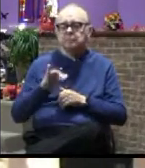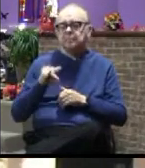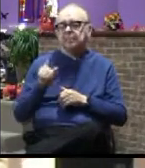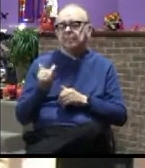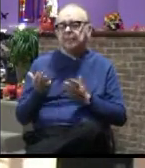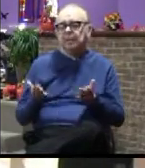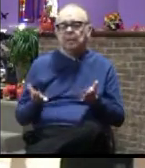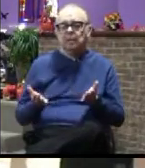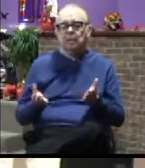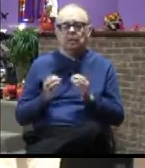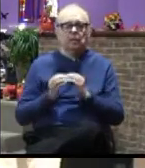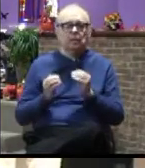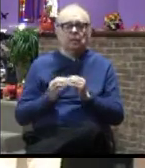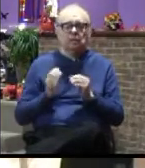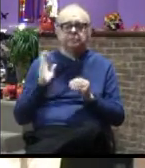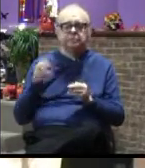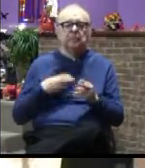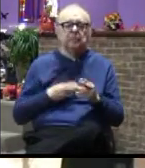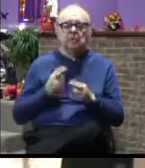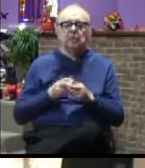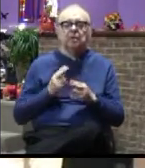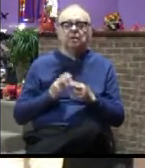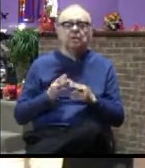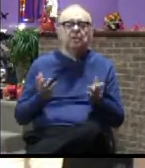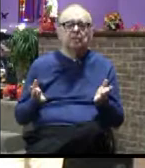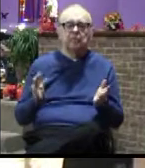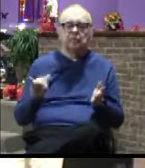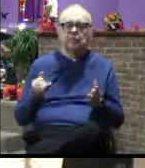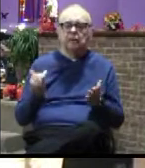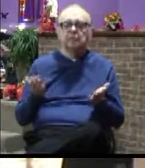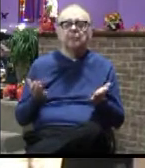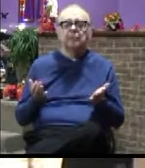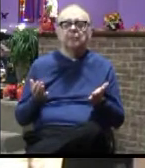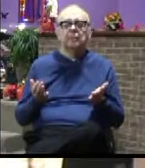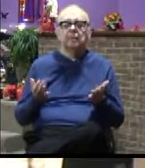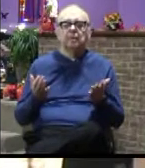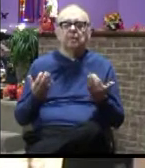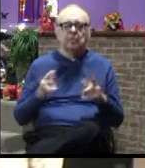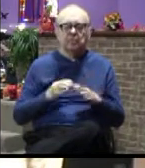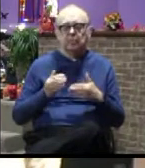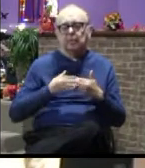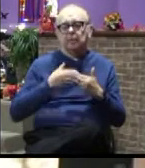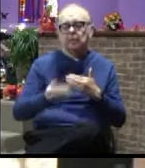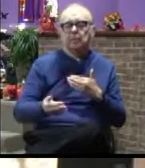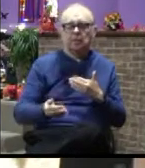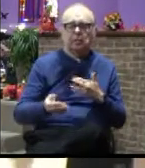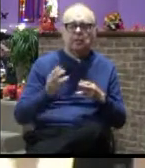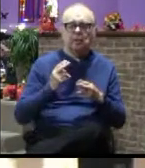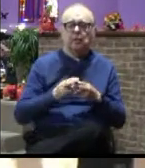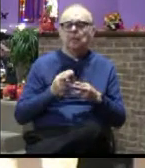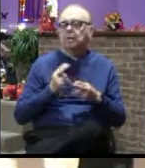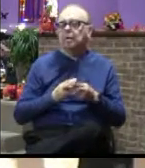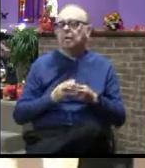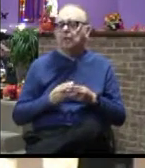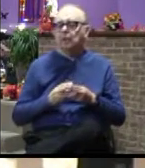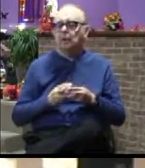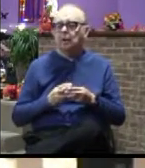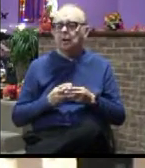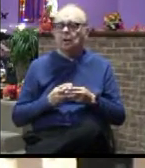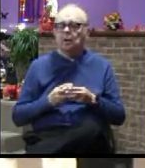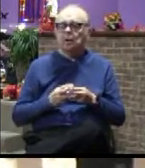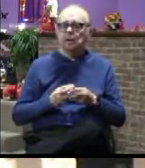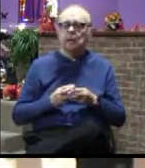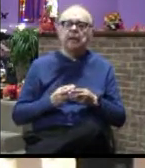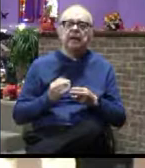Jacob, no longer will your name be called Jacob, but from this day forward, your name will be called